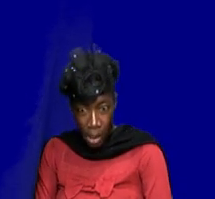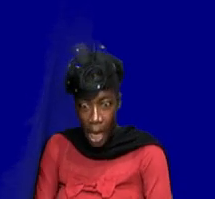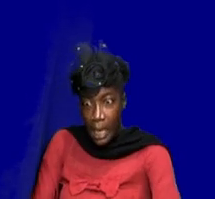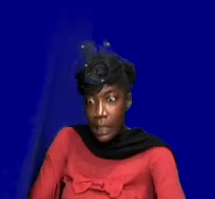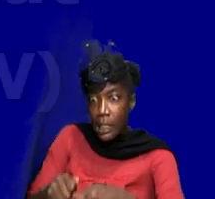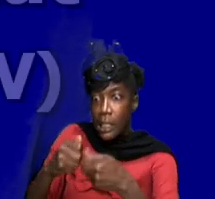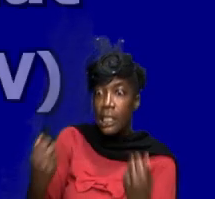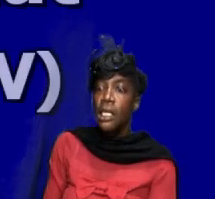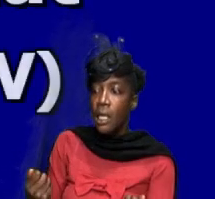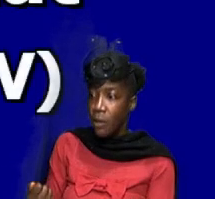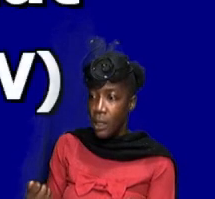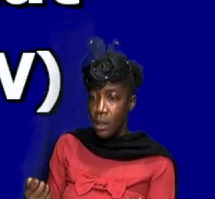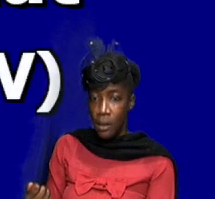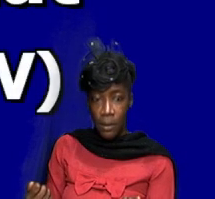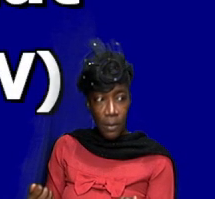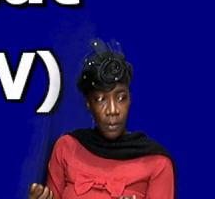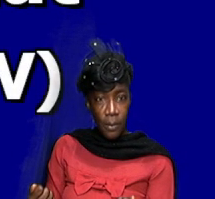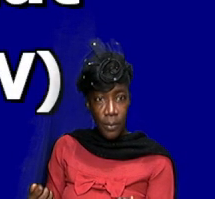rent.